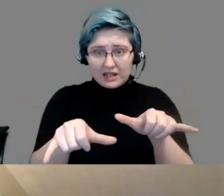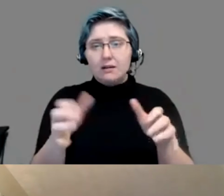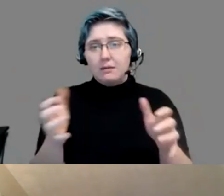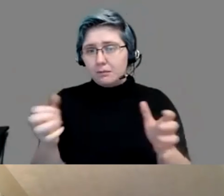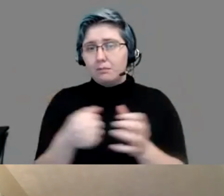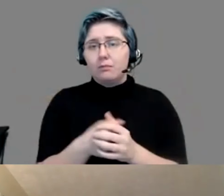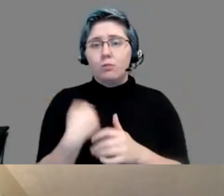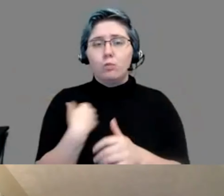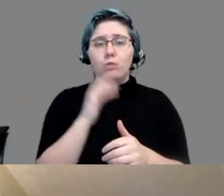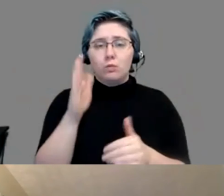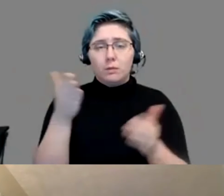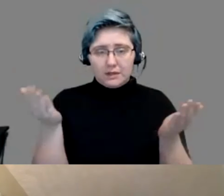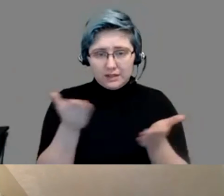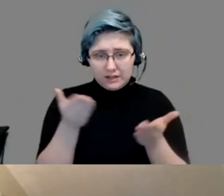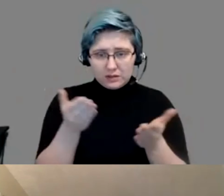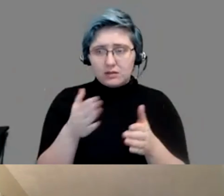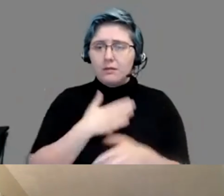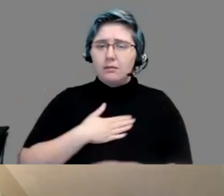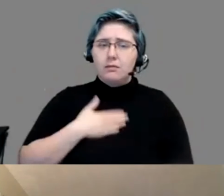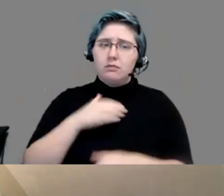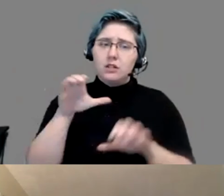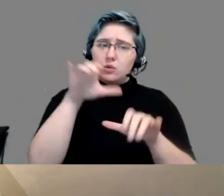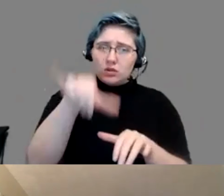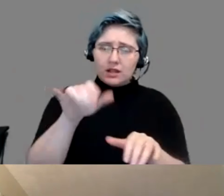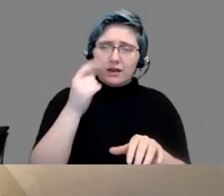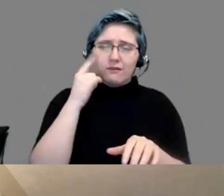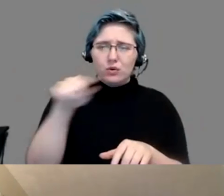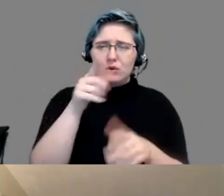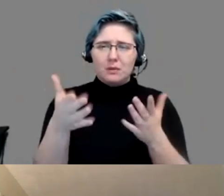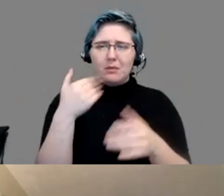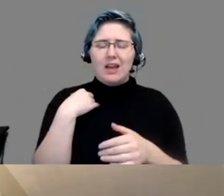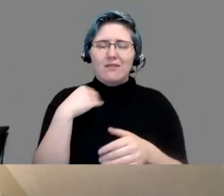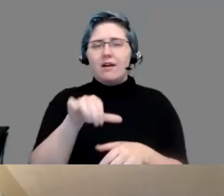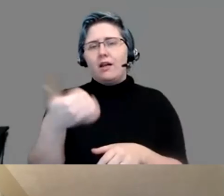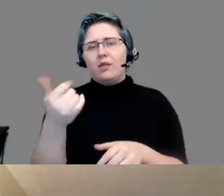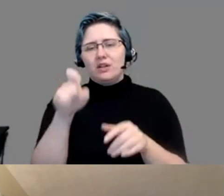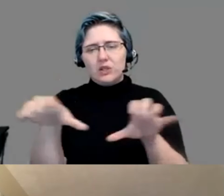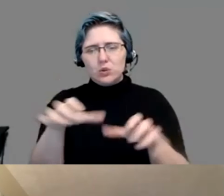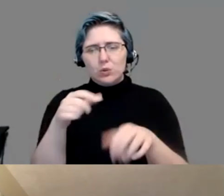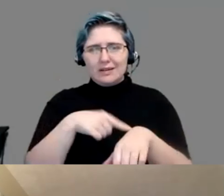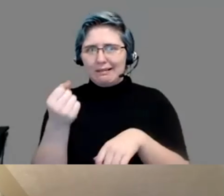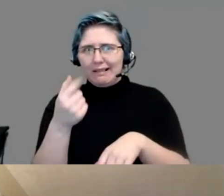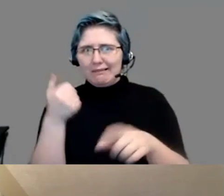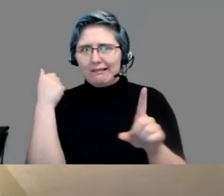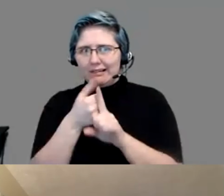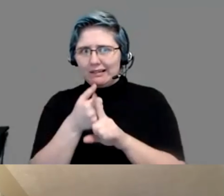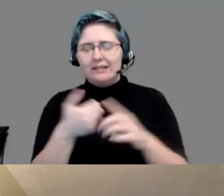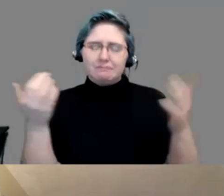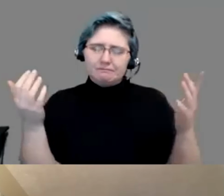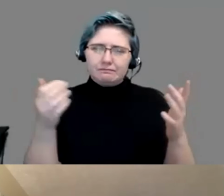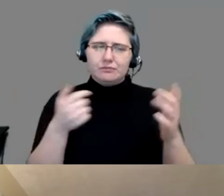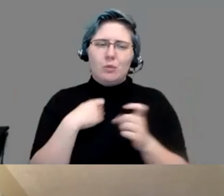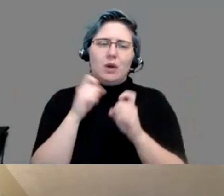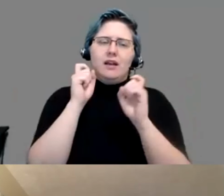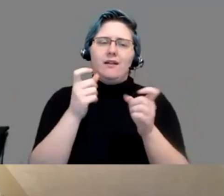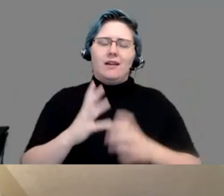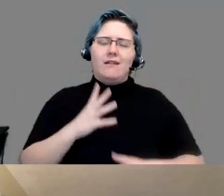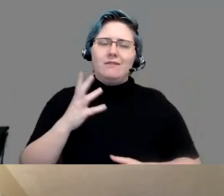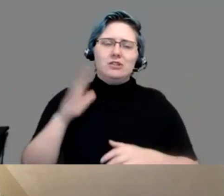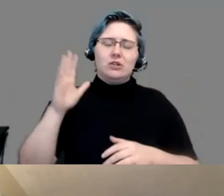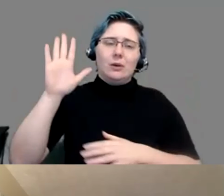be here. So please do that. But for those of you who may have something else to do right at 11, we'll kind of give you an official send